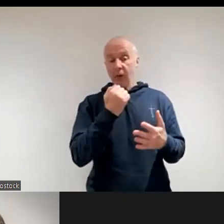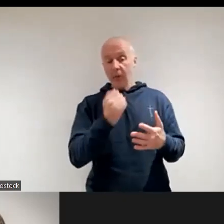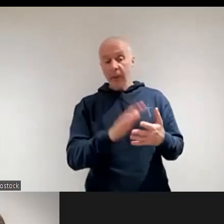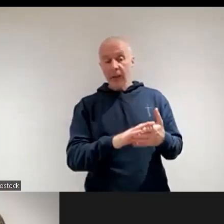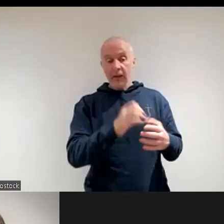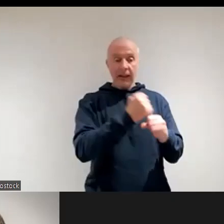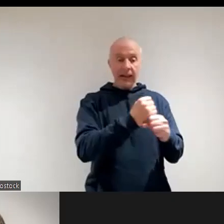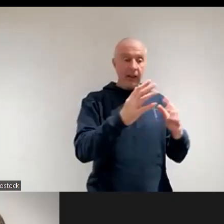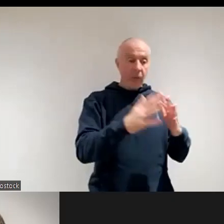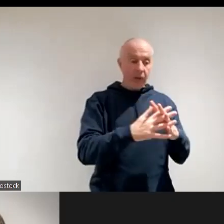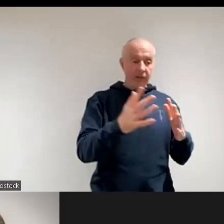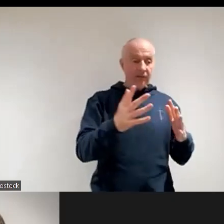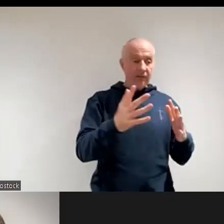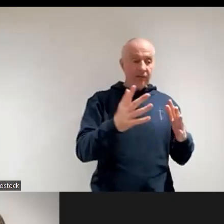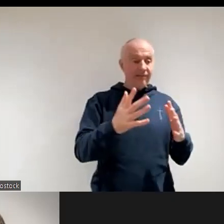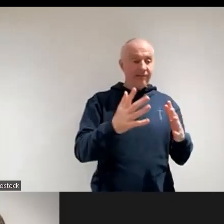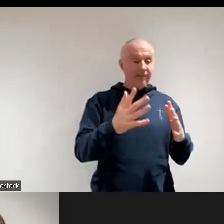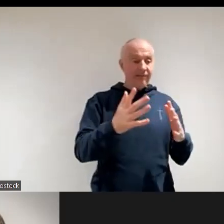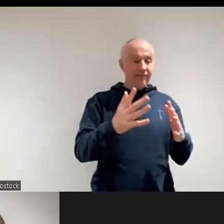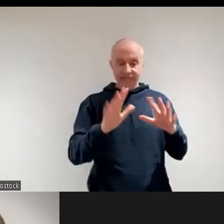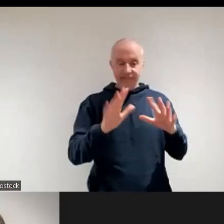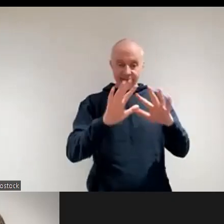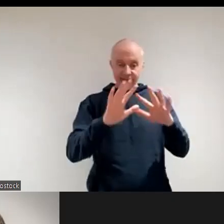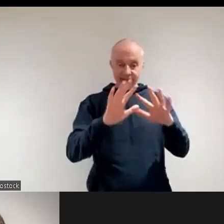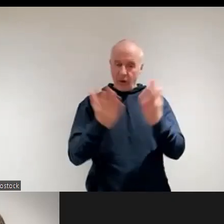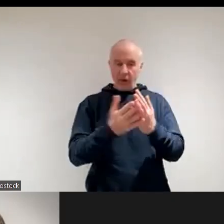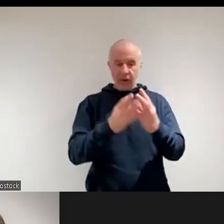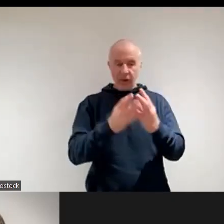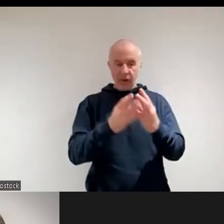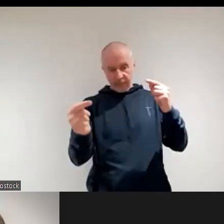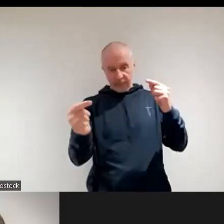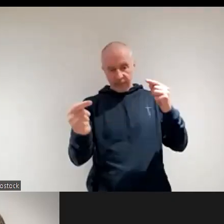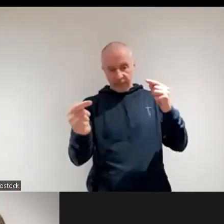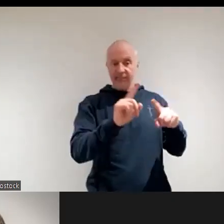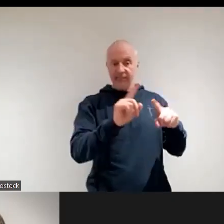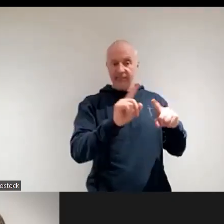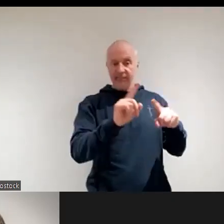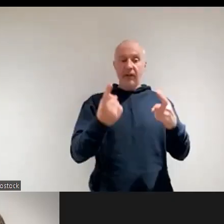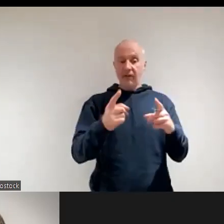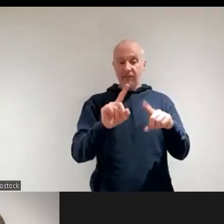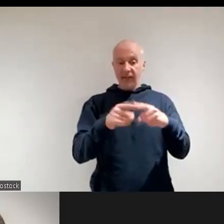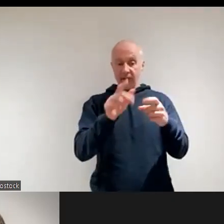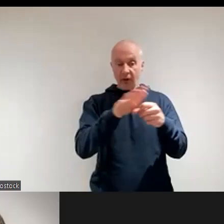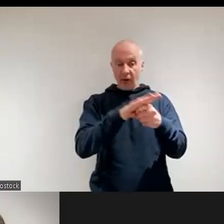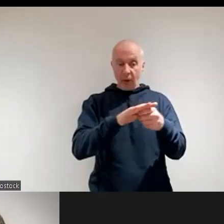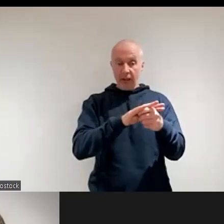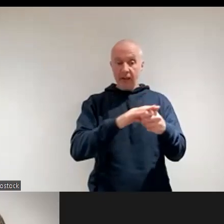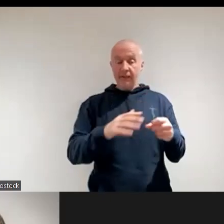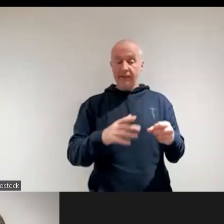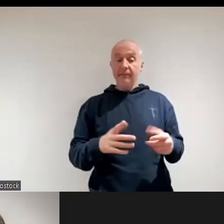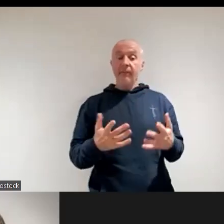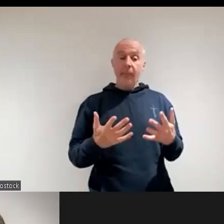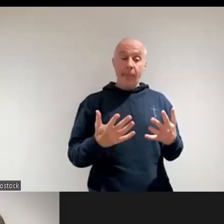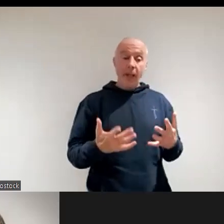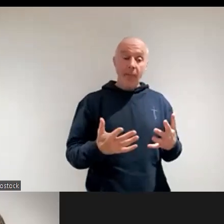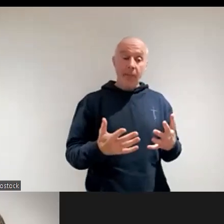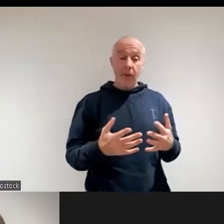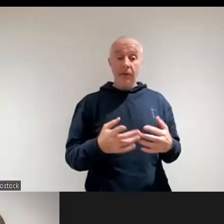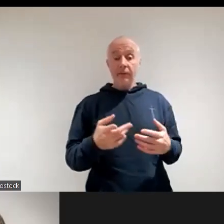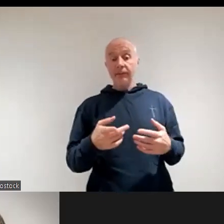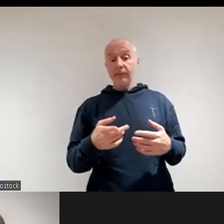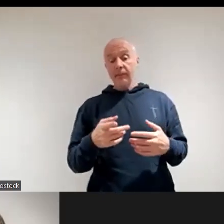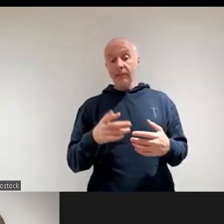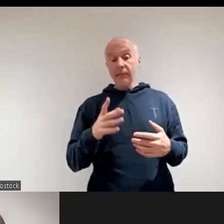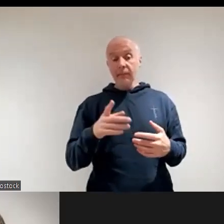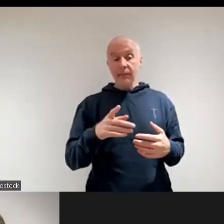country will be different. Every location will be different as well. But it will be I believe there will be still some shortfall